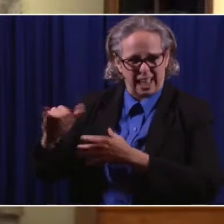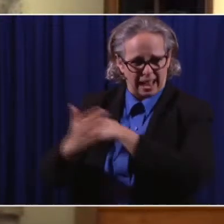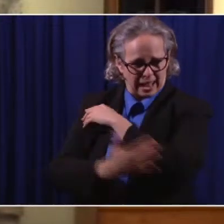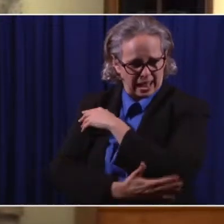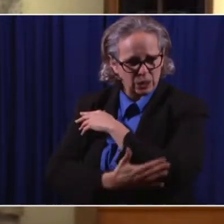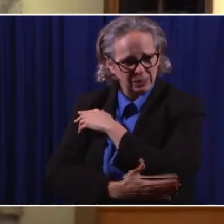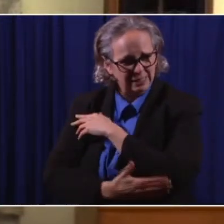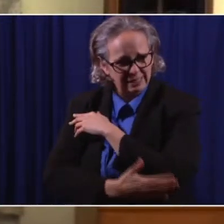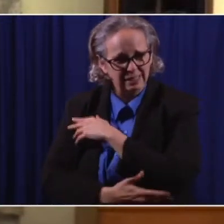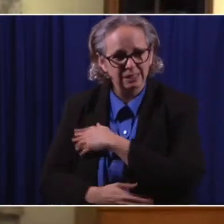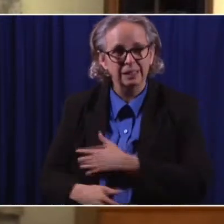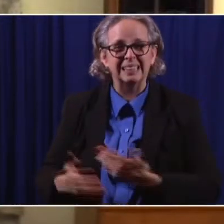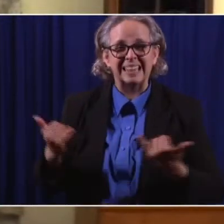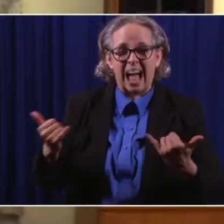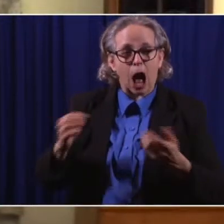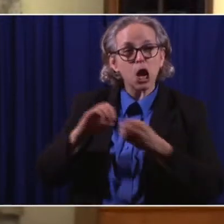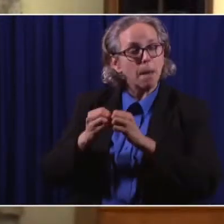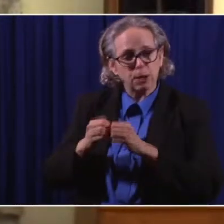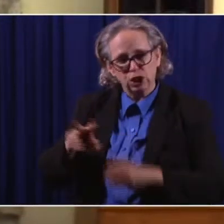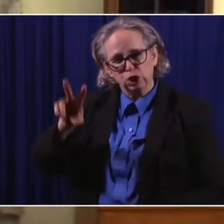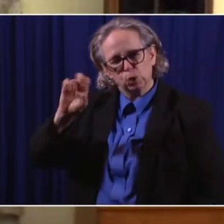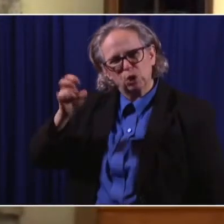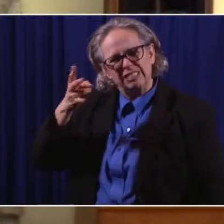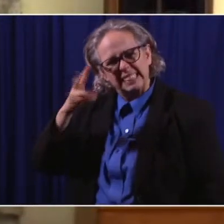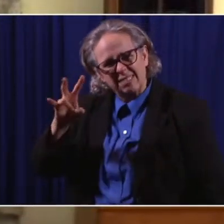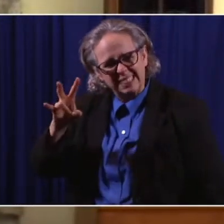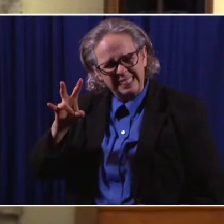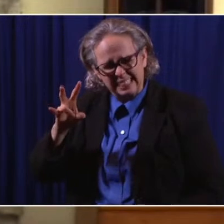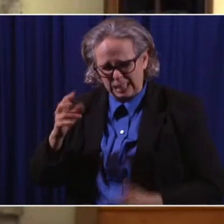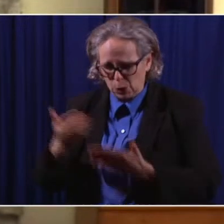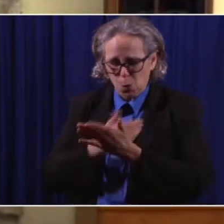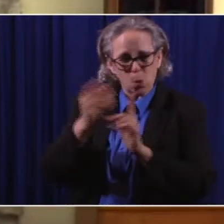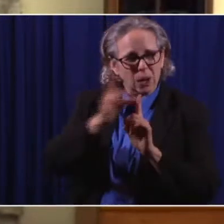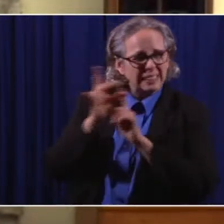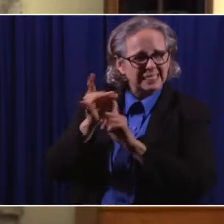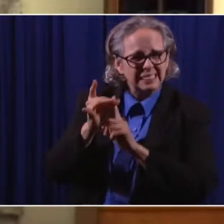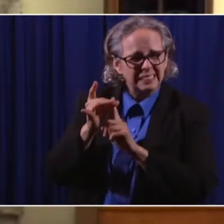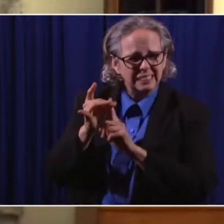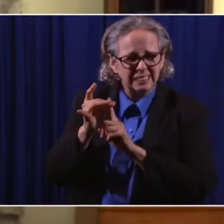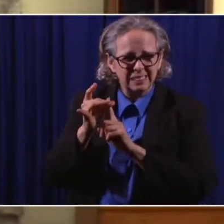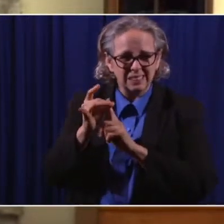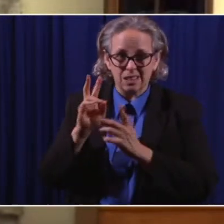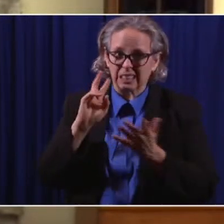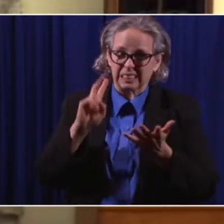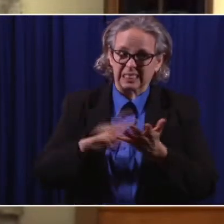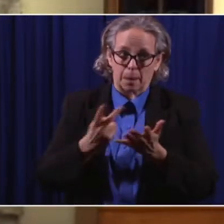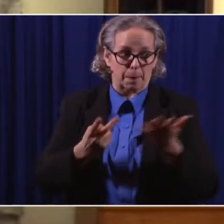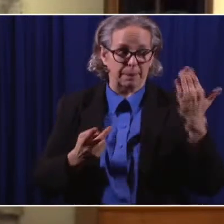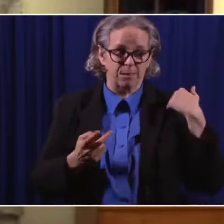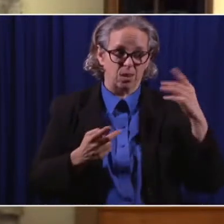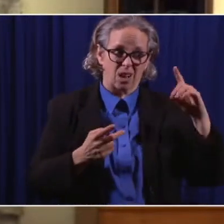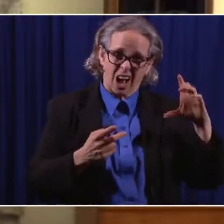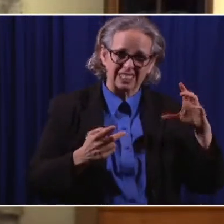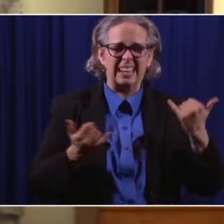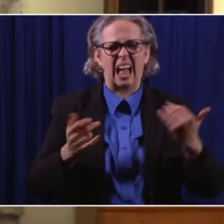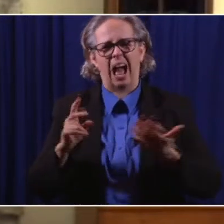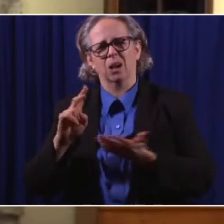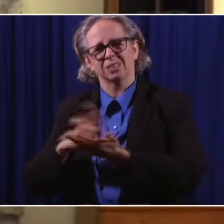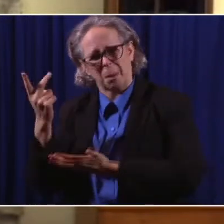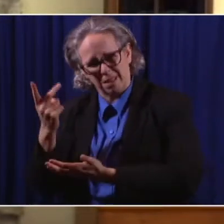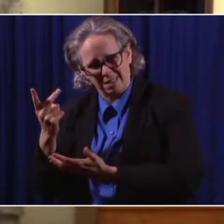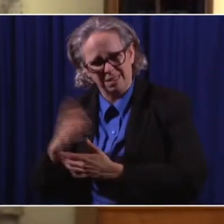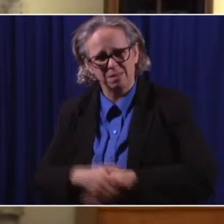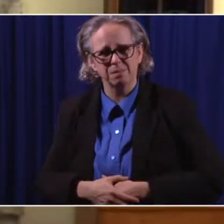rate, 217 cases per 100,000, over double the high incidence rate. They're seeing